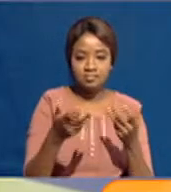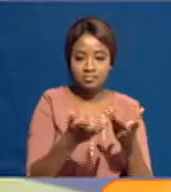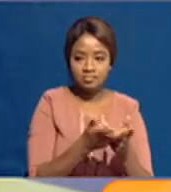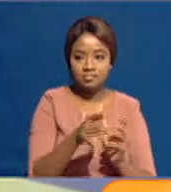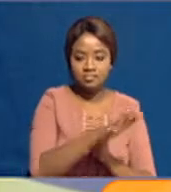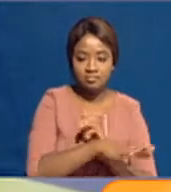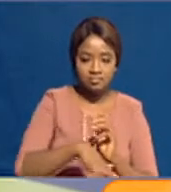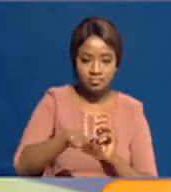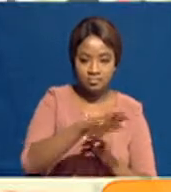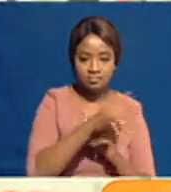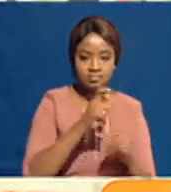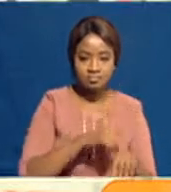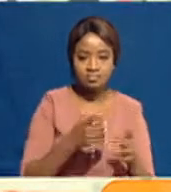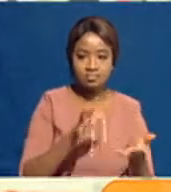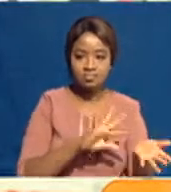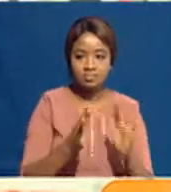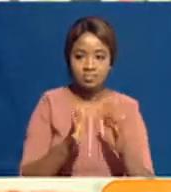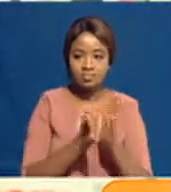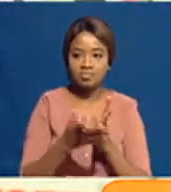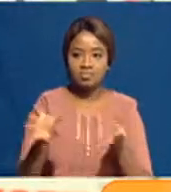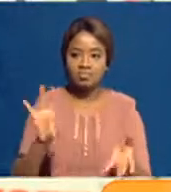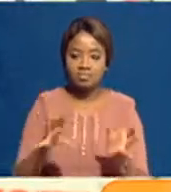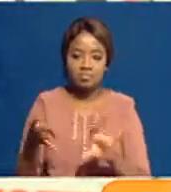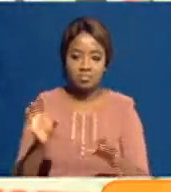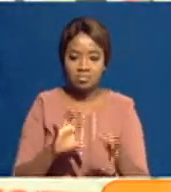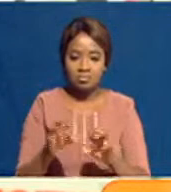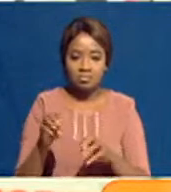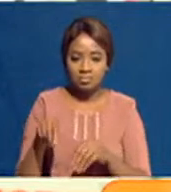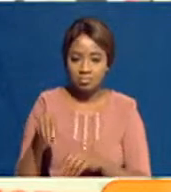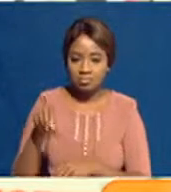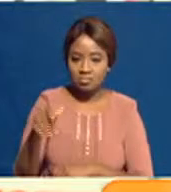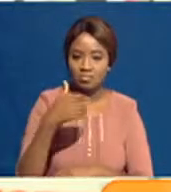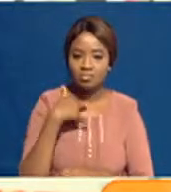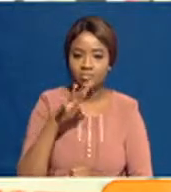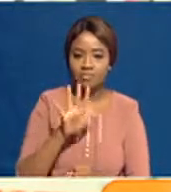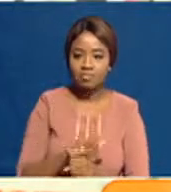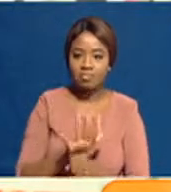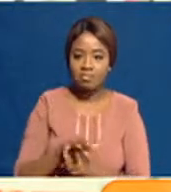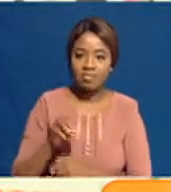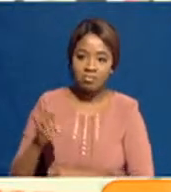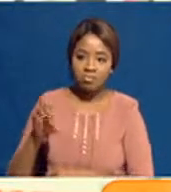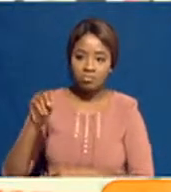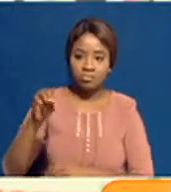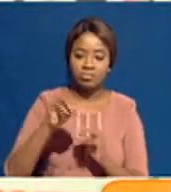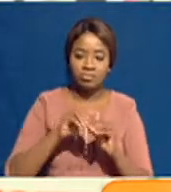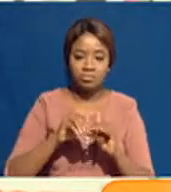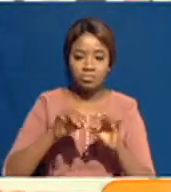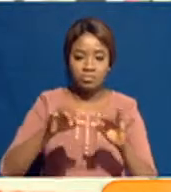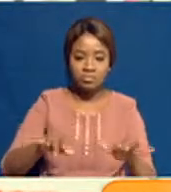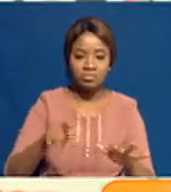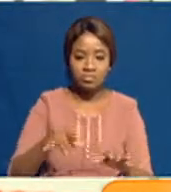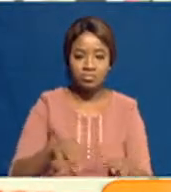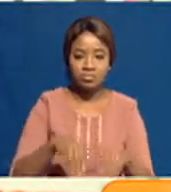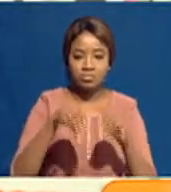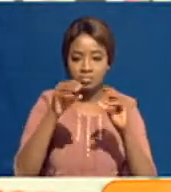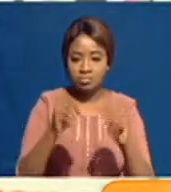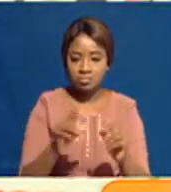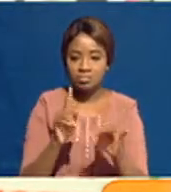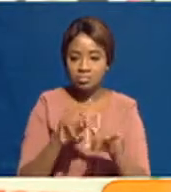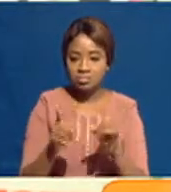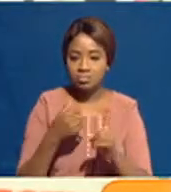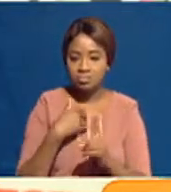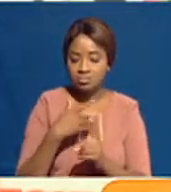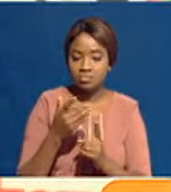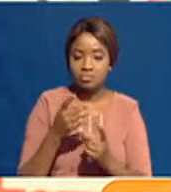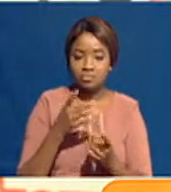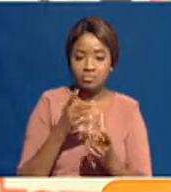chemical fertilizers. There is a lot of fertilizer already bombarded into the soil, but there is a culture